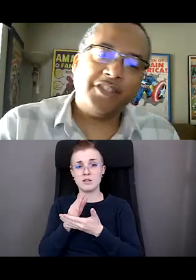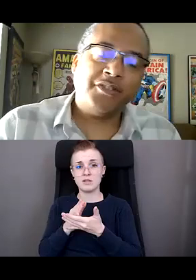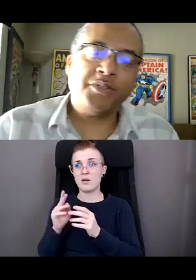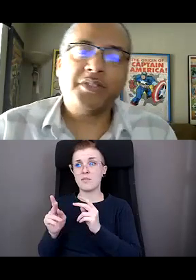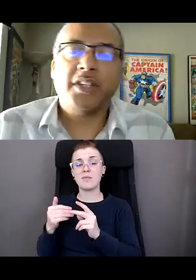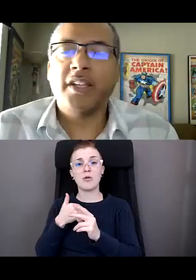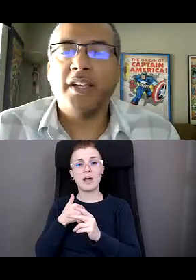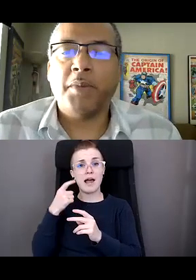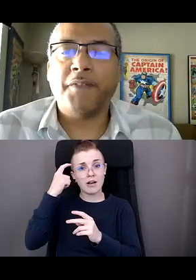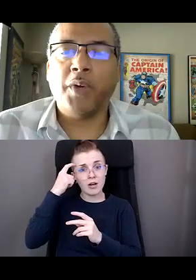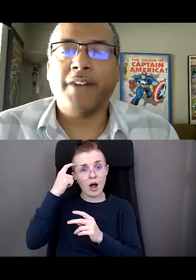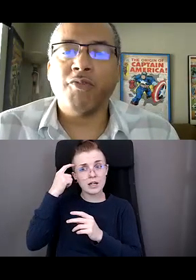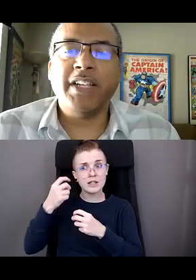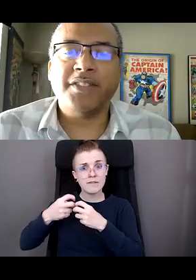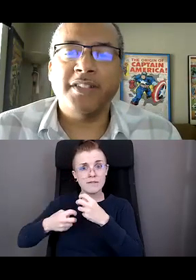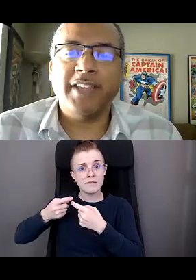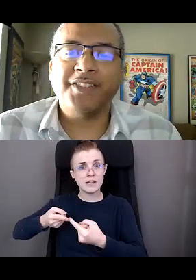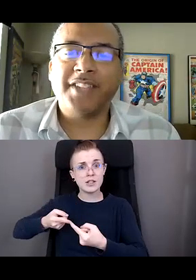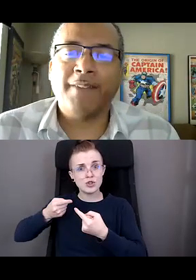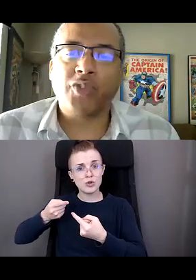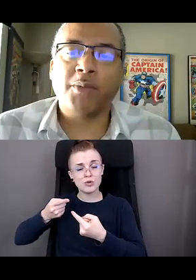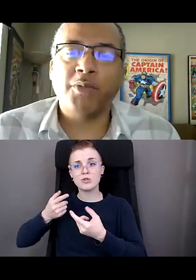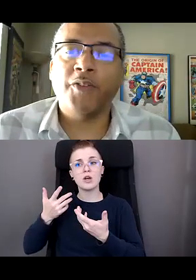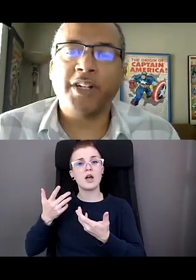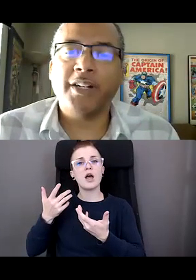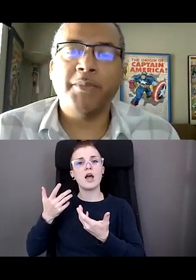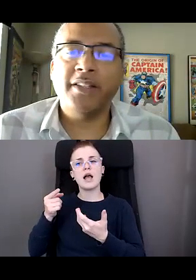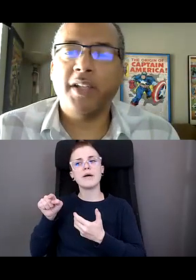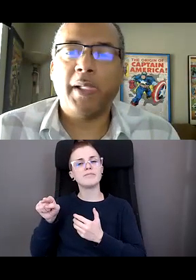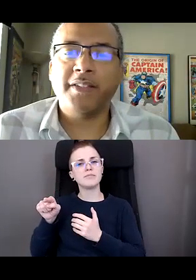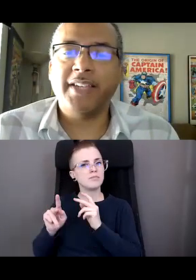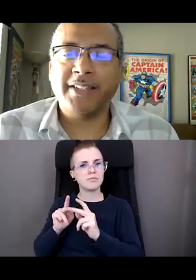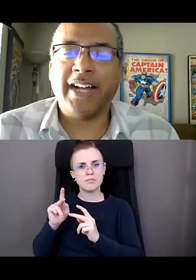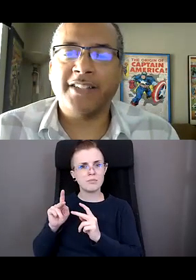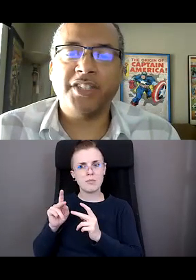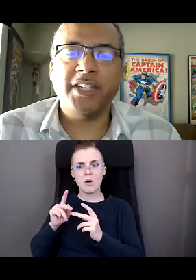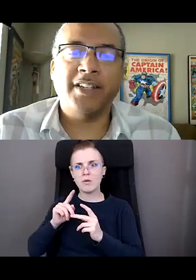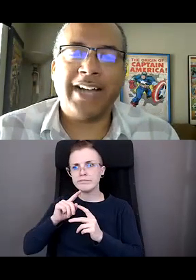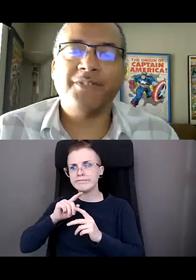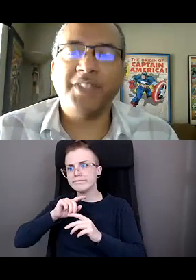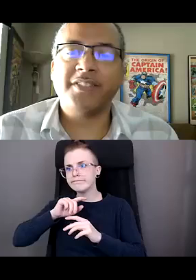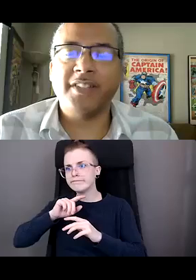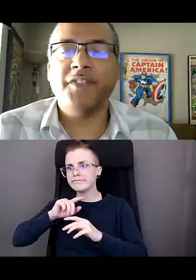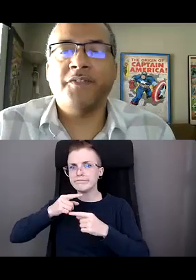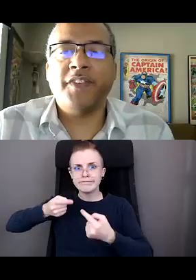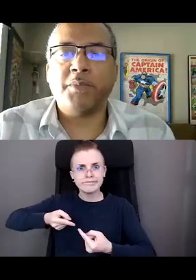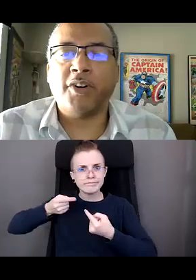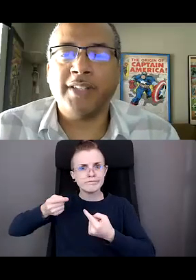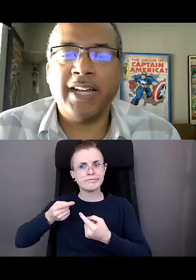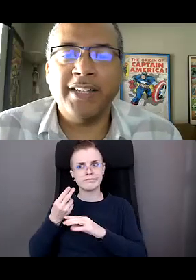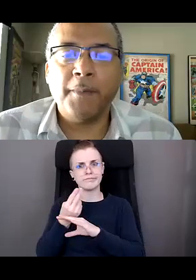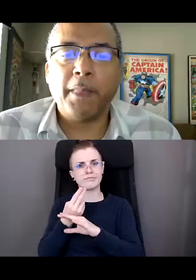cognitive issues, but for whatever reason, they just have trouble overcoming the technology. And a lot of this stuff is